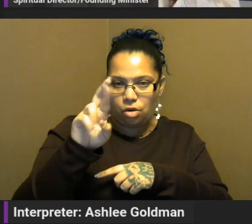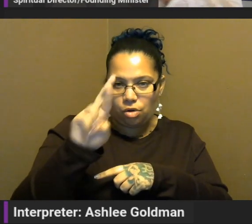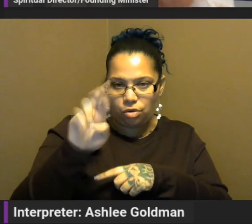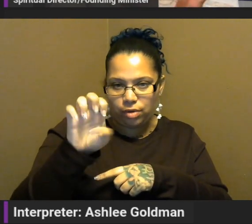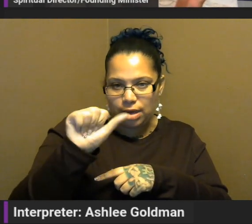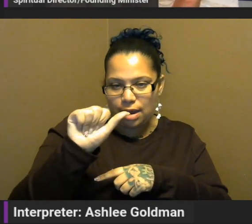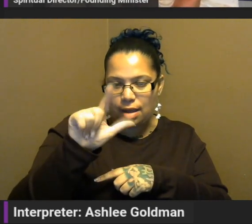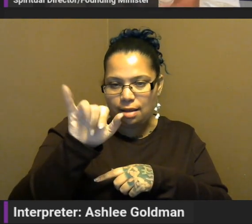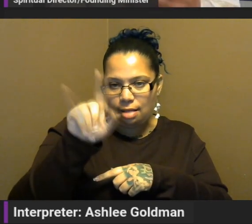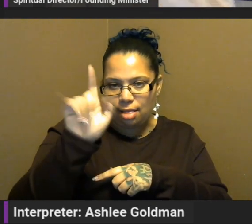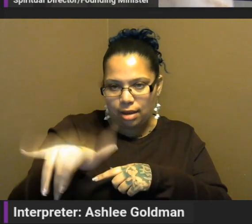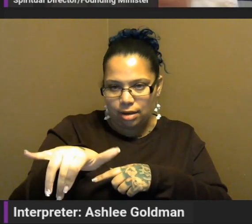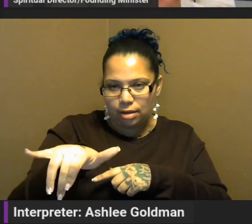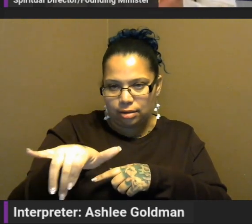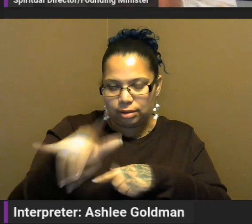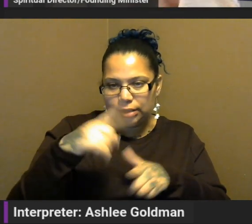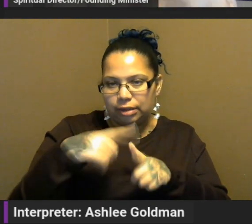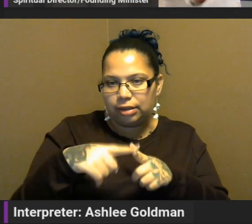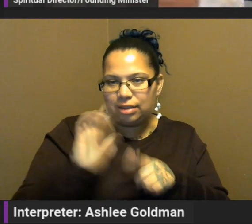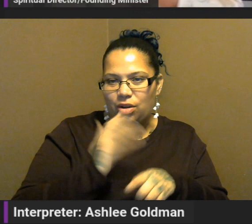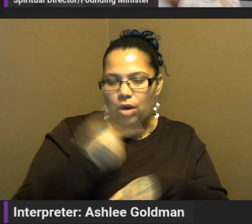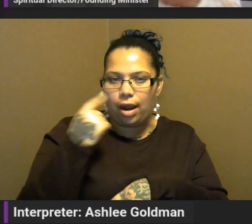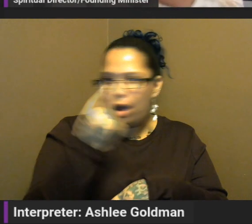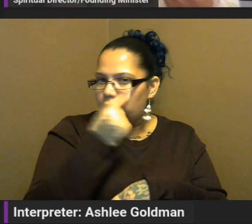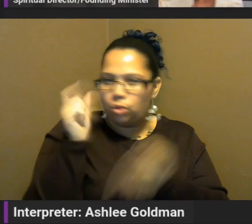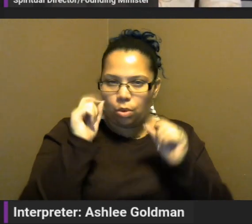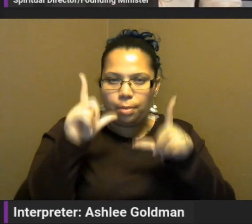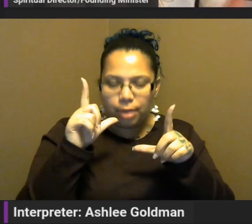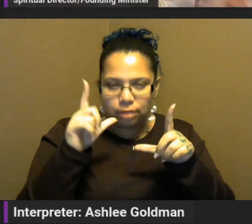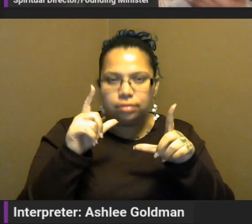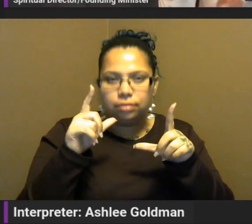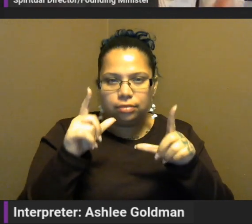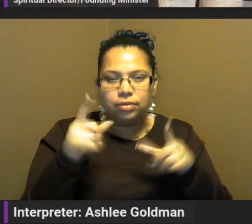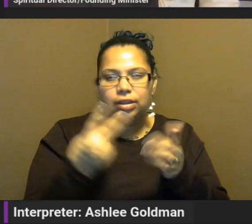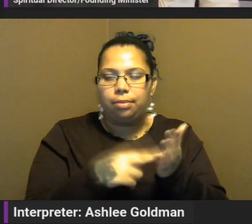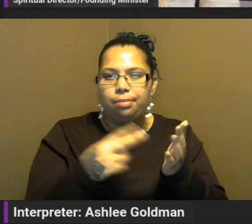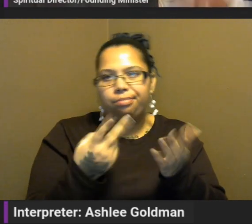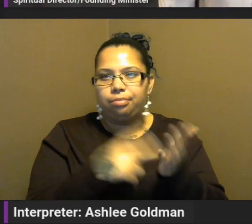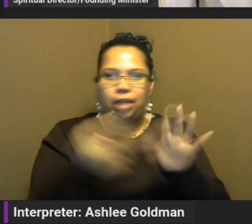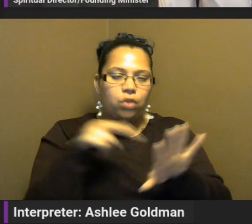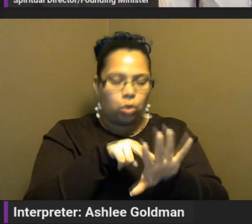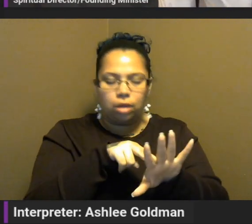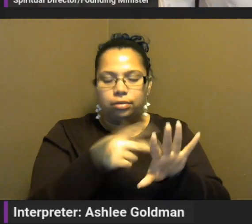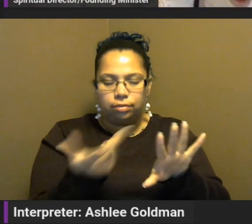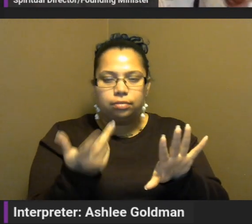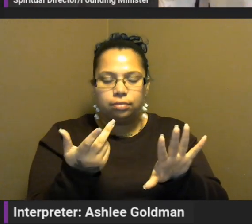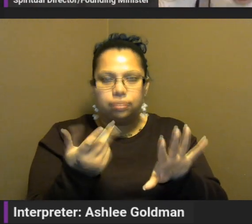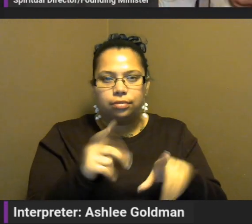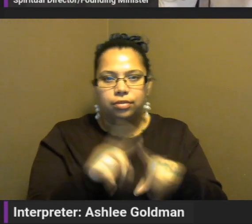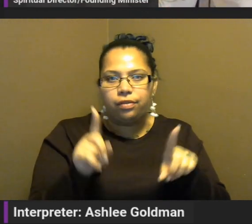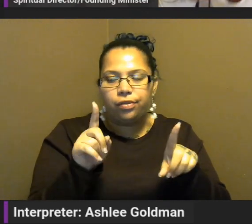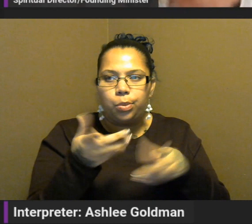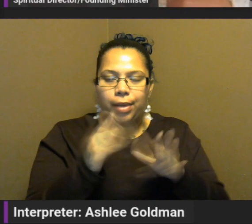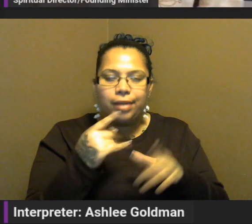once again, this is metaphor. It's analogy and all this other poetic way of looking at stuff, because our eyes have